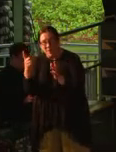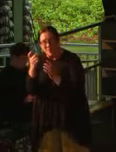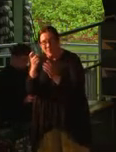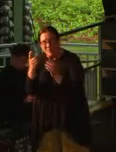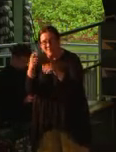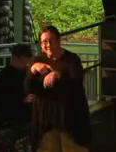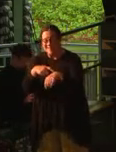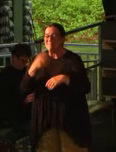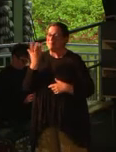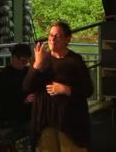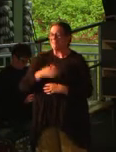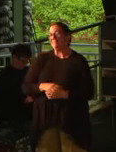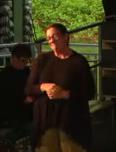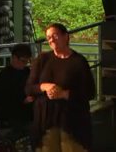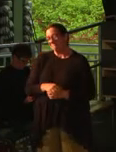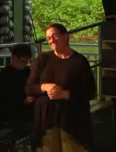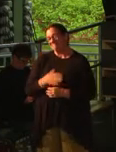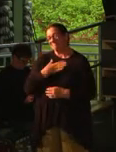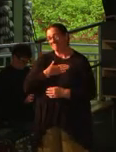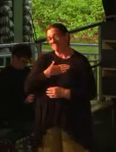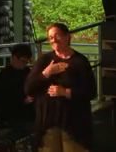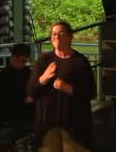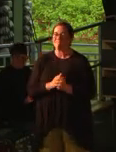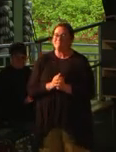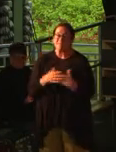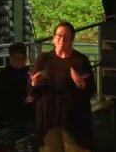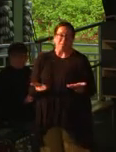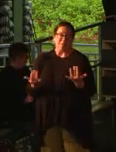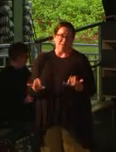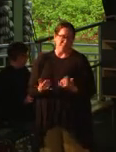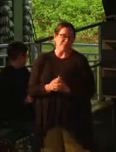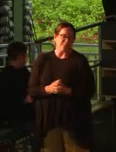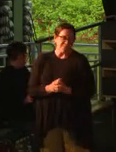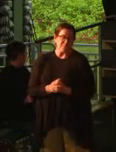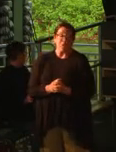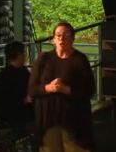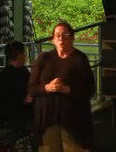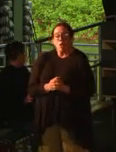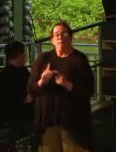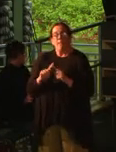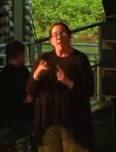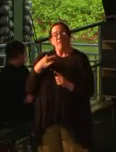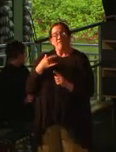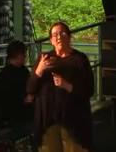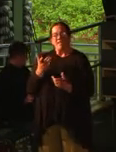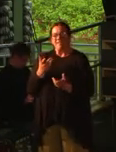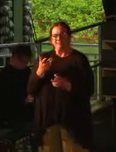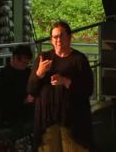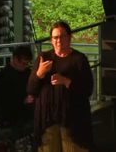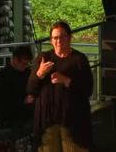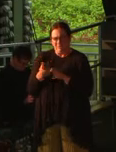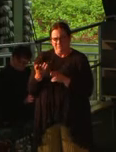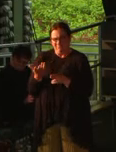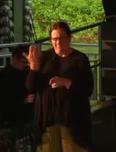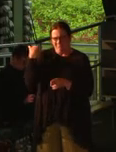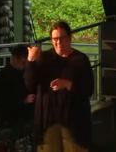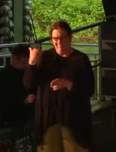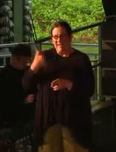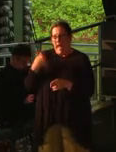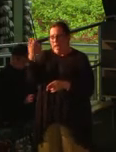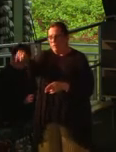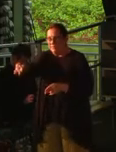are. It doesn't seem that long ago that I was sitting where you are now, ready to walk across this stage